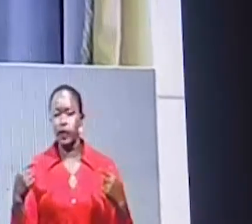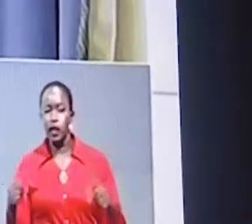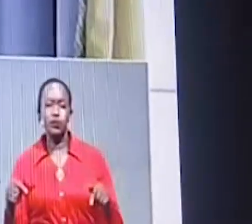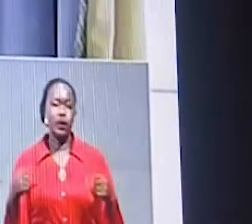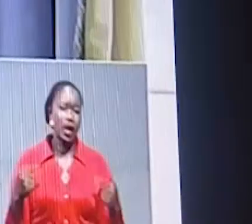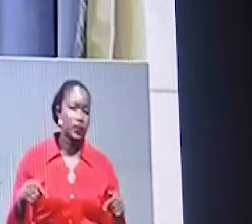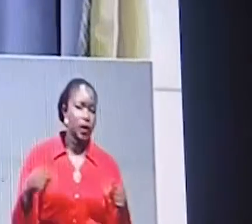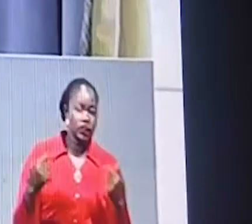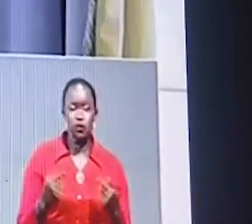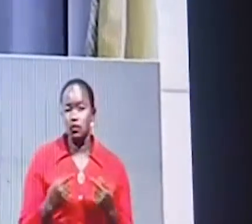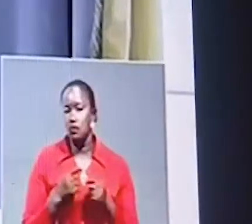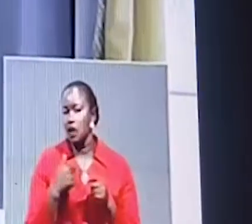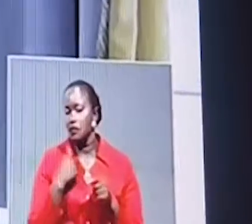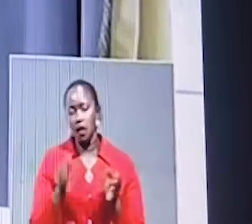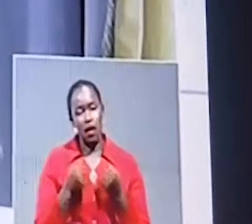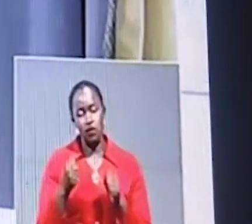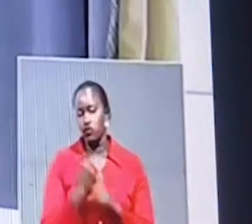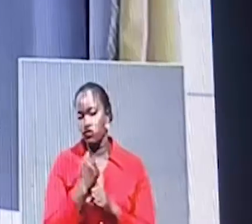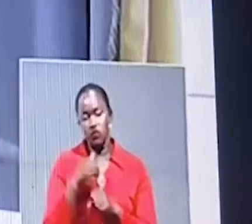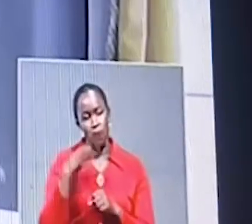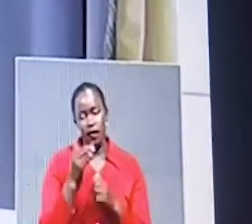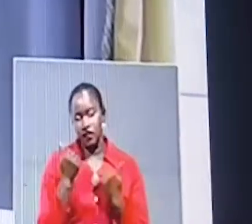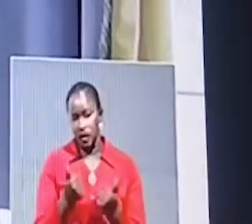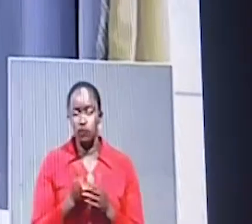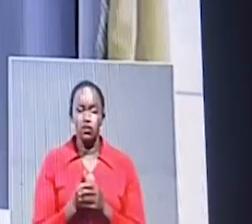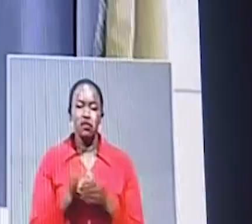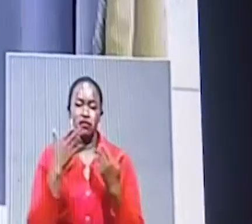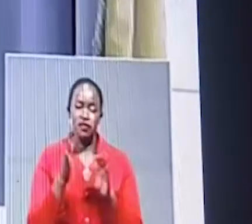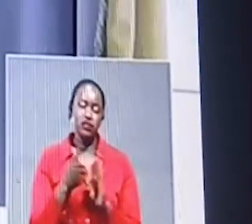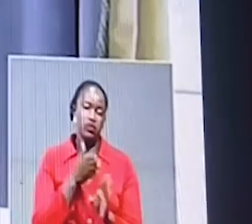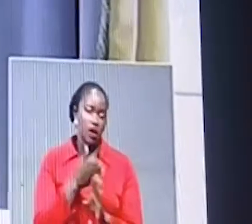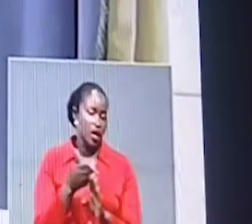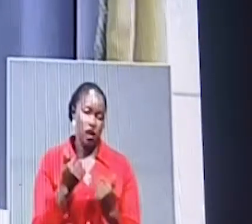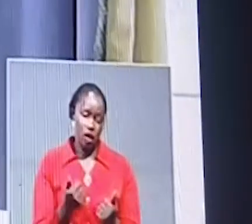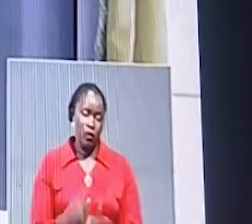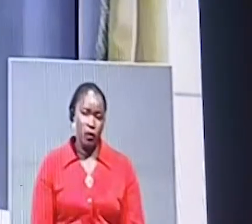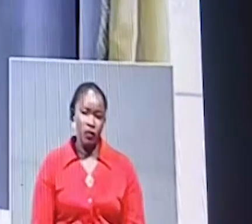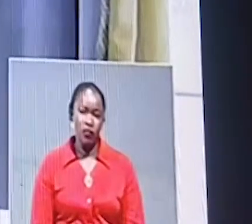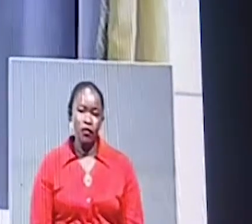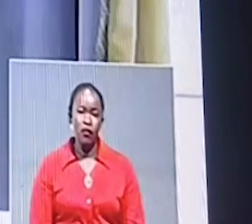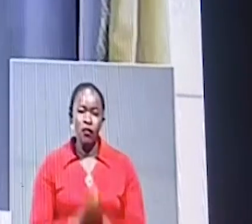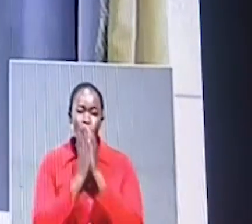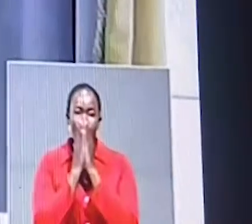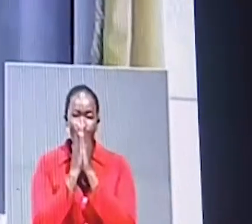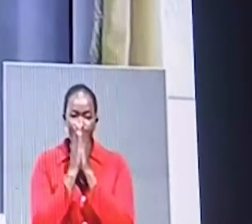and yet I cannot do much now about it when we've already made that ruling.